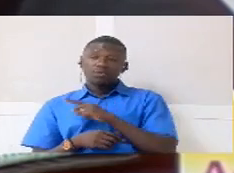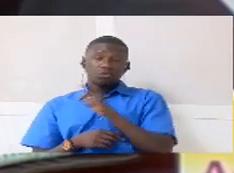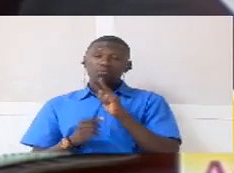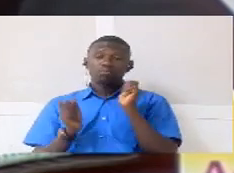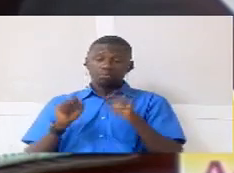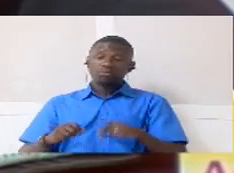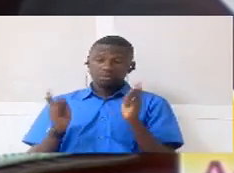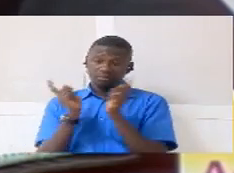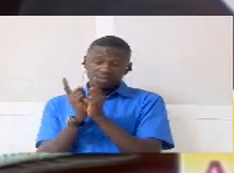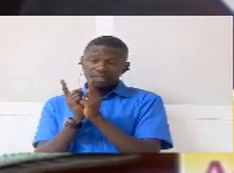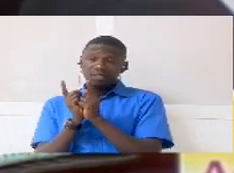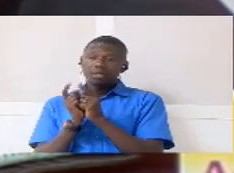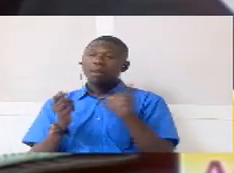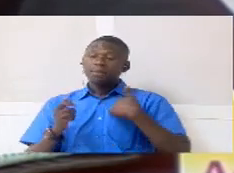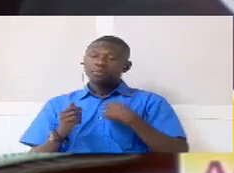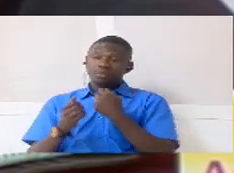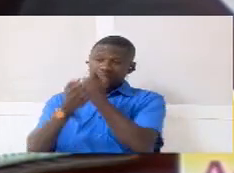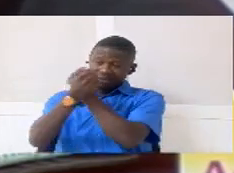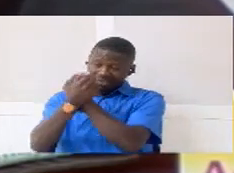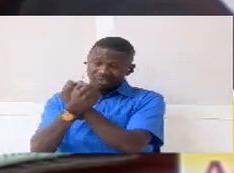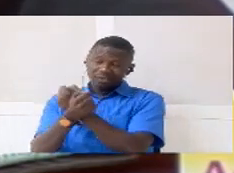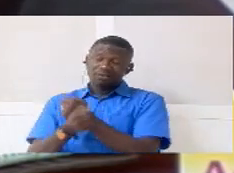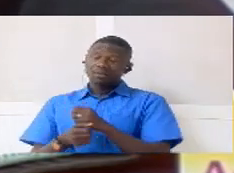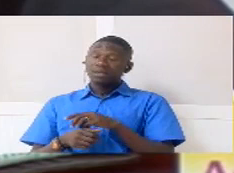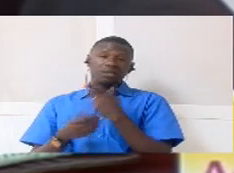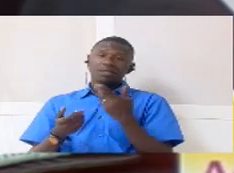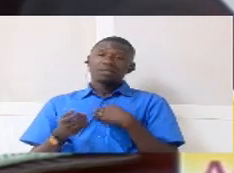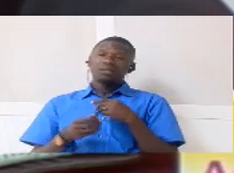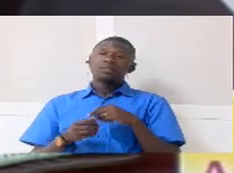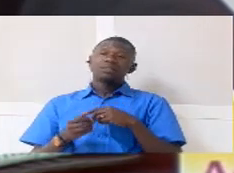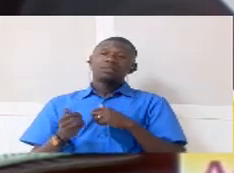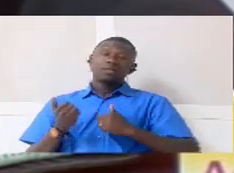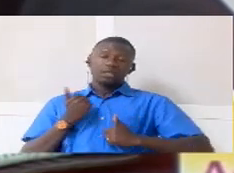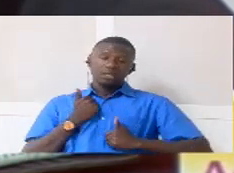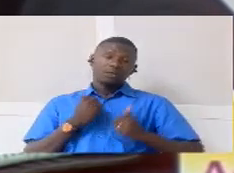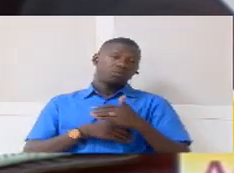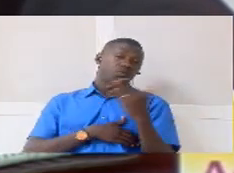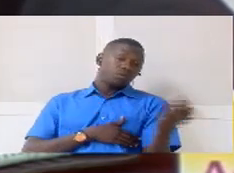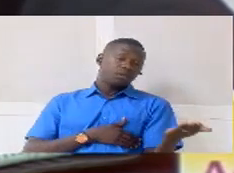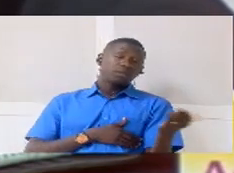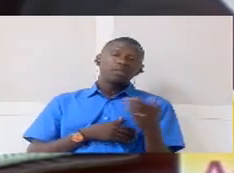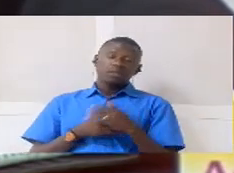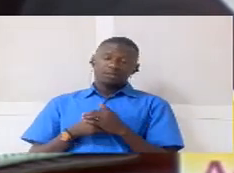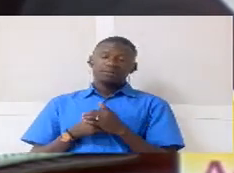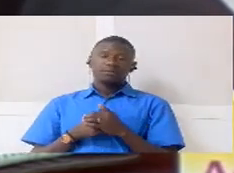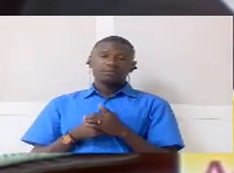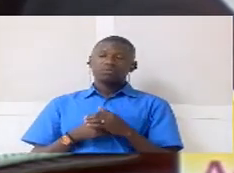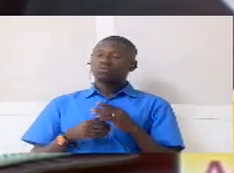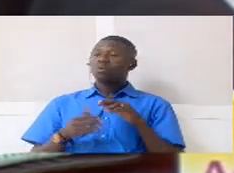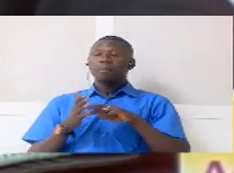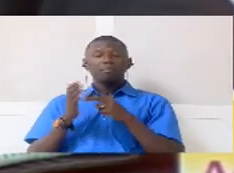the security wings. So you can't throw any light on exactly what happened at that time if you weren't